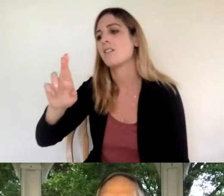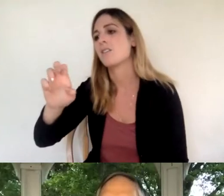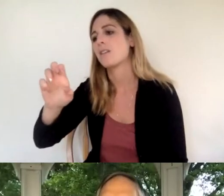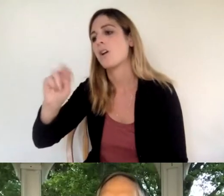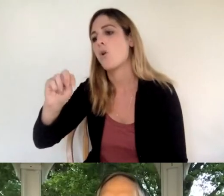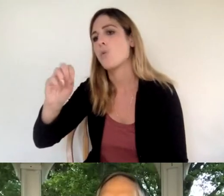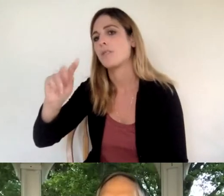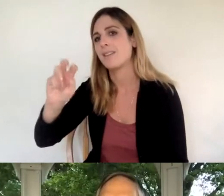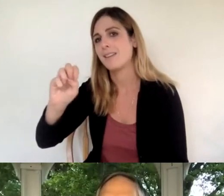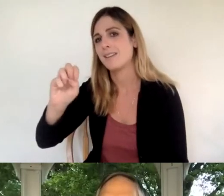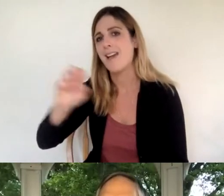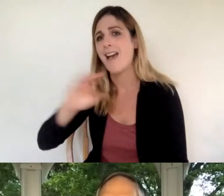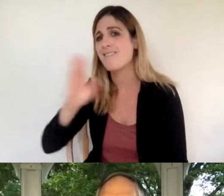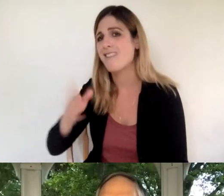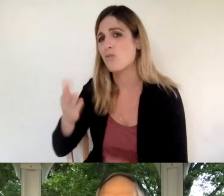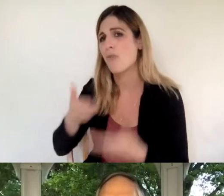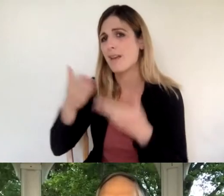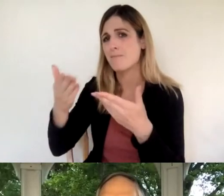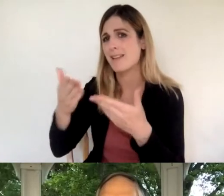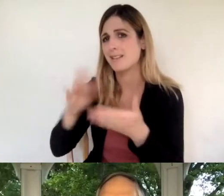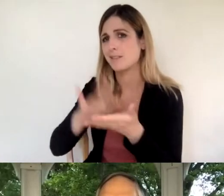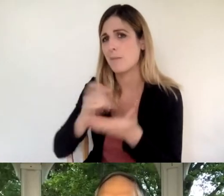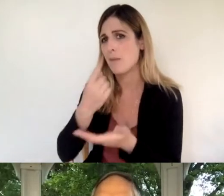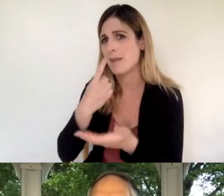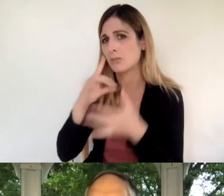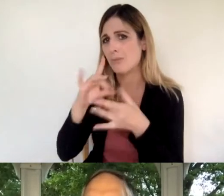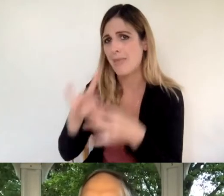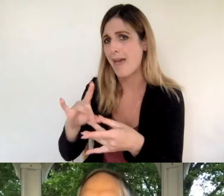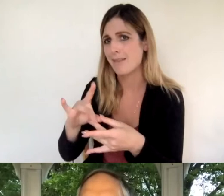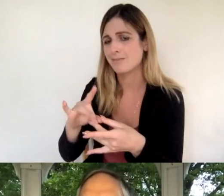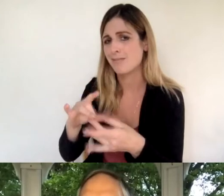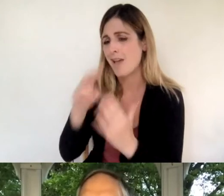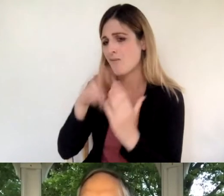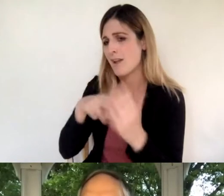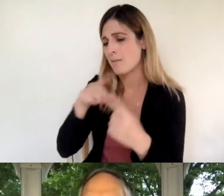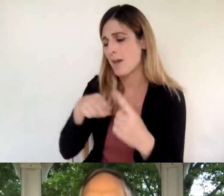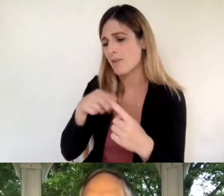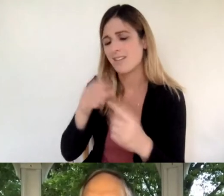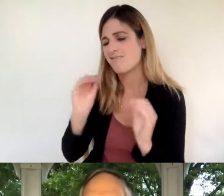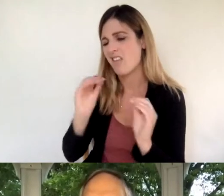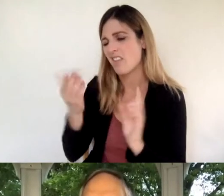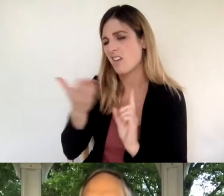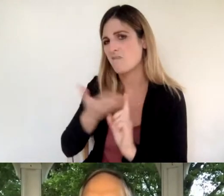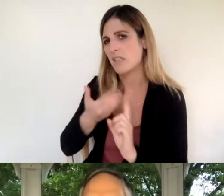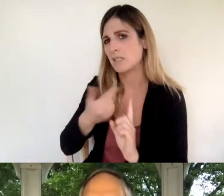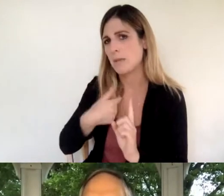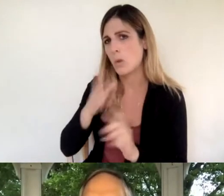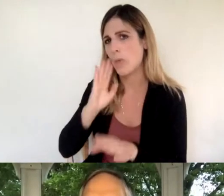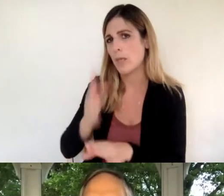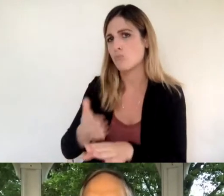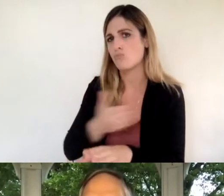of creatine. I've read a fair amount about it, and nothing has convinced me that it will improve the